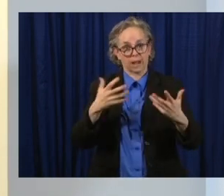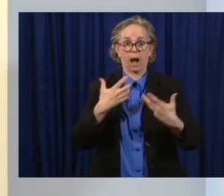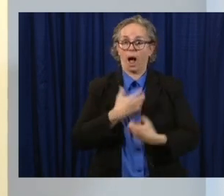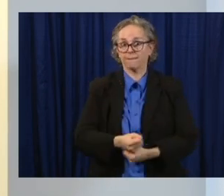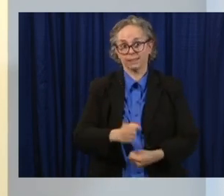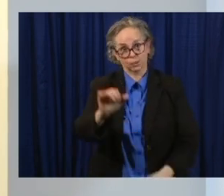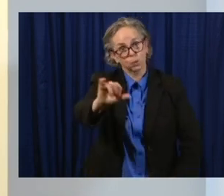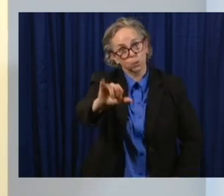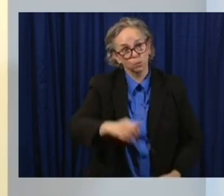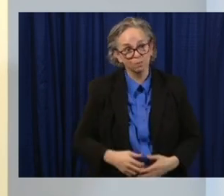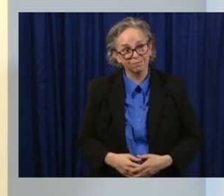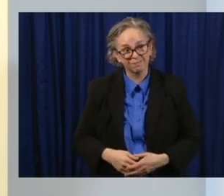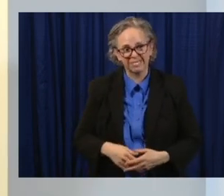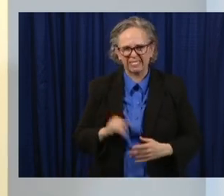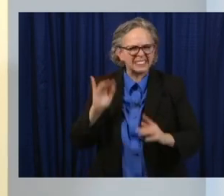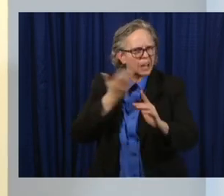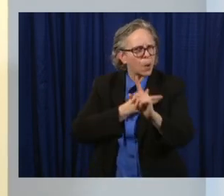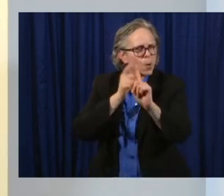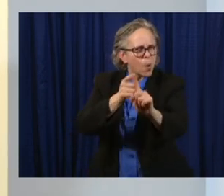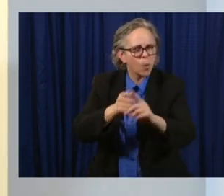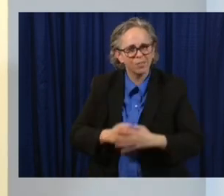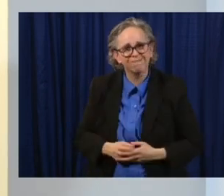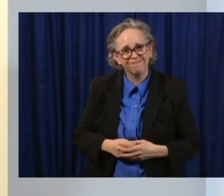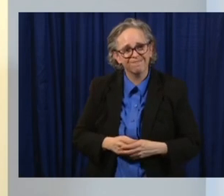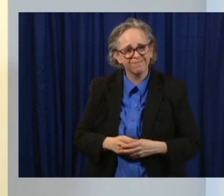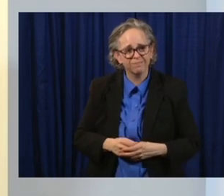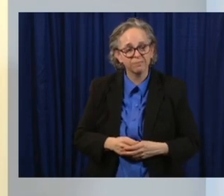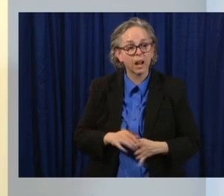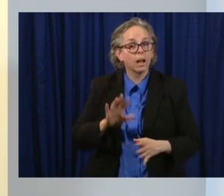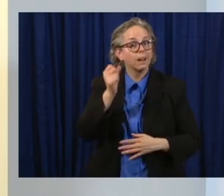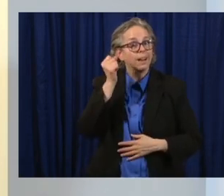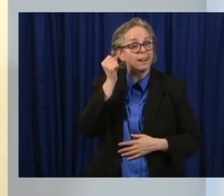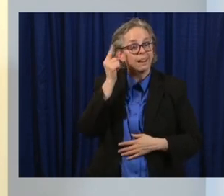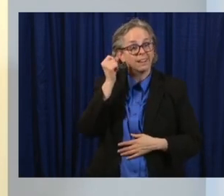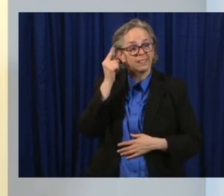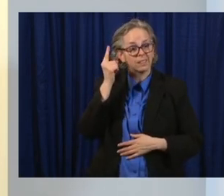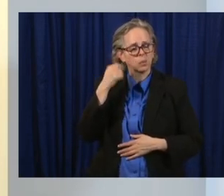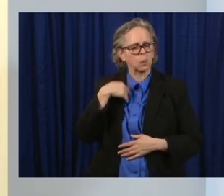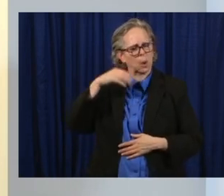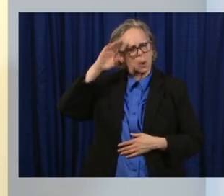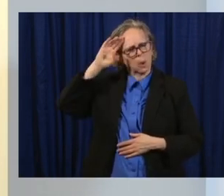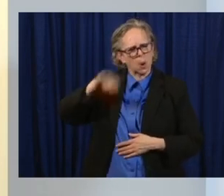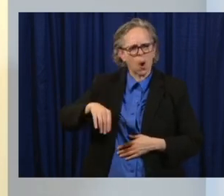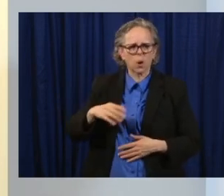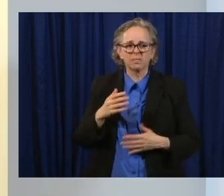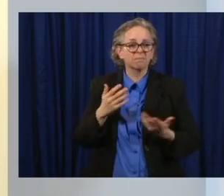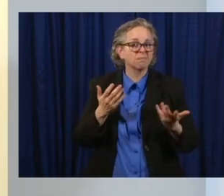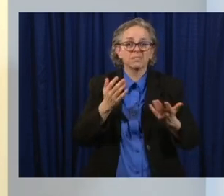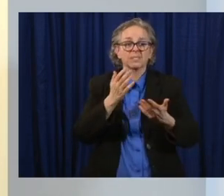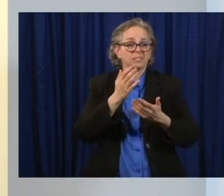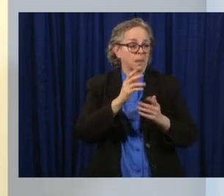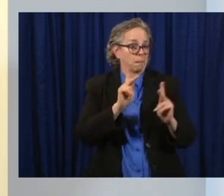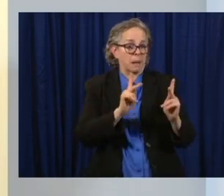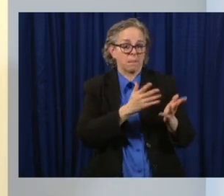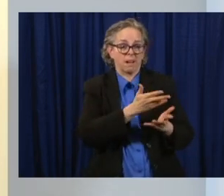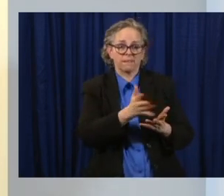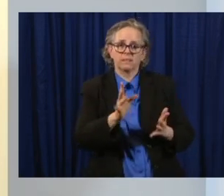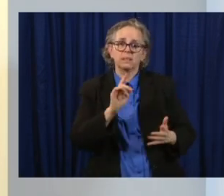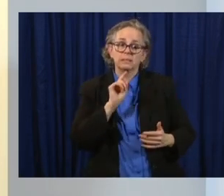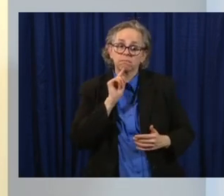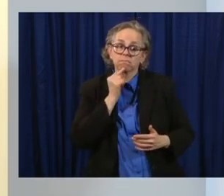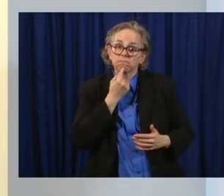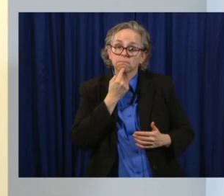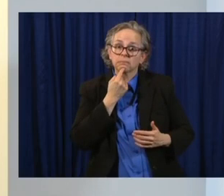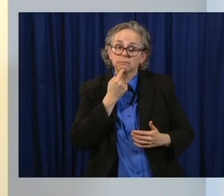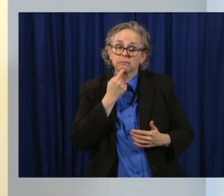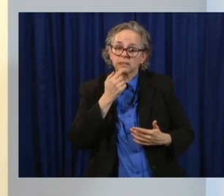what we're trying to do. But we also know that there are some people who, for legitimate health reasons,